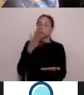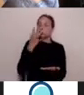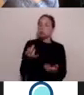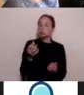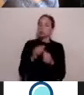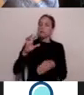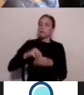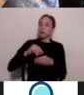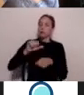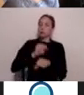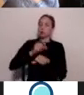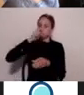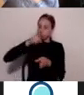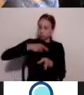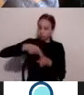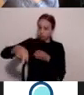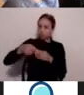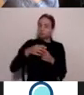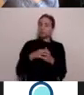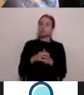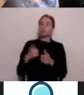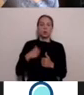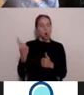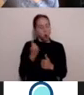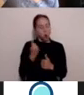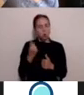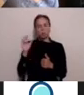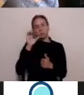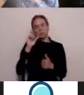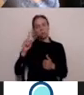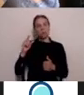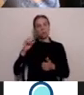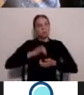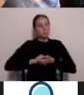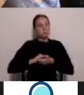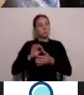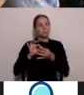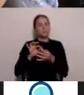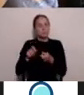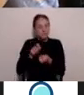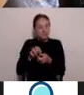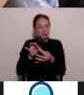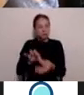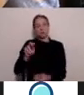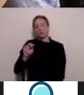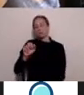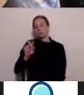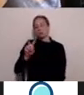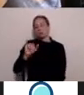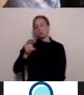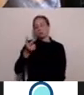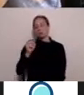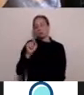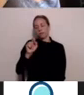work specifically, we are always looking for partners, particularly around our Navigate Newborn Screening module, for people to help